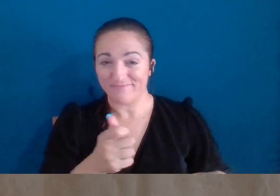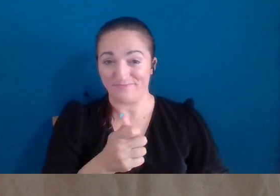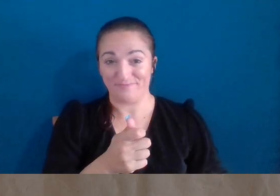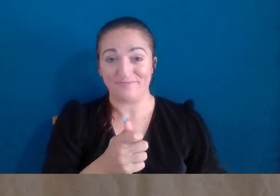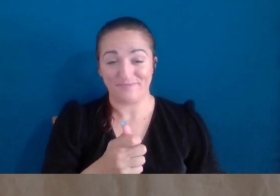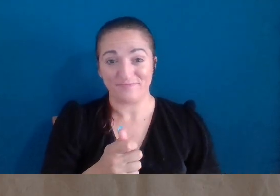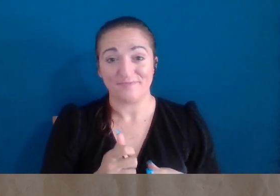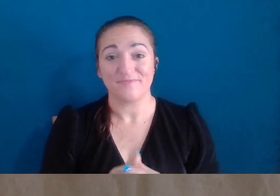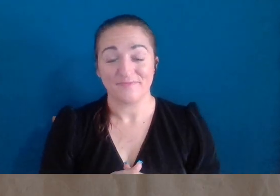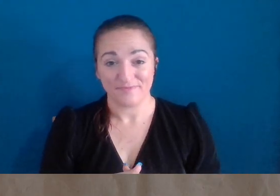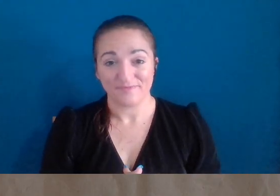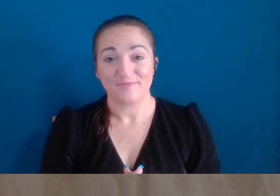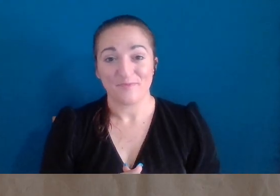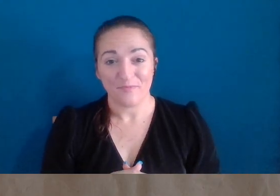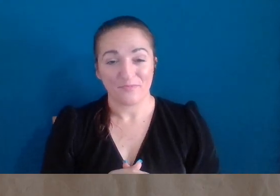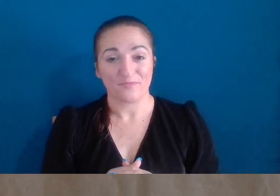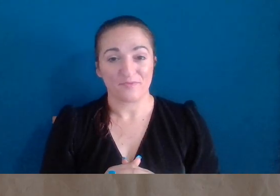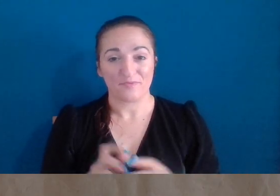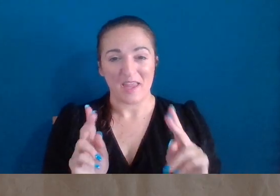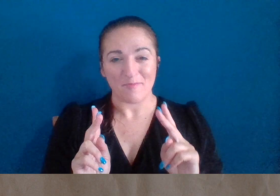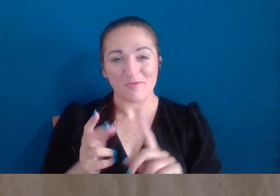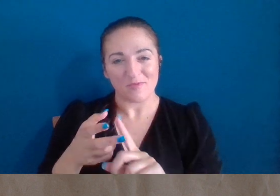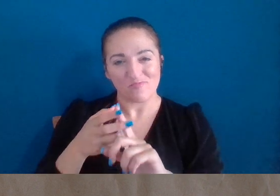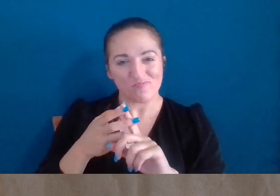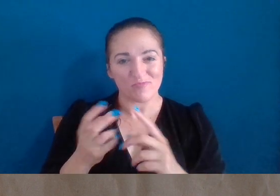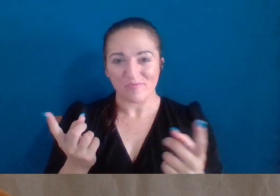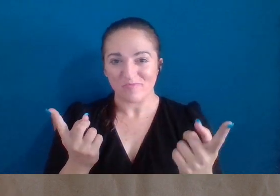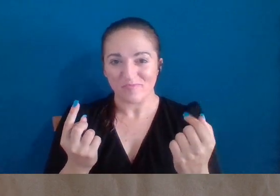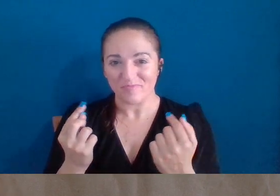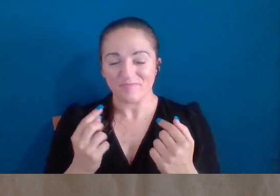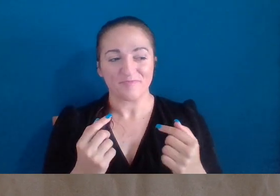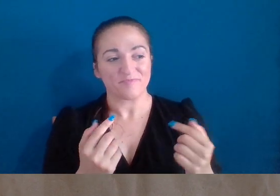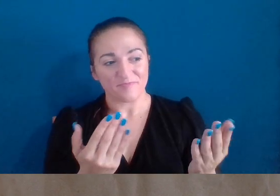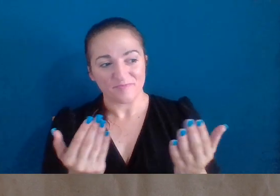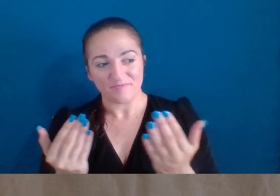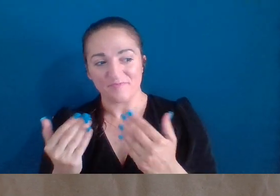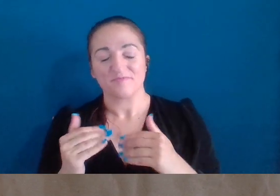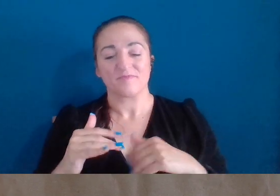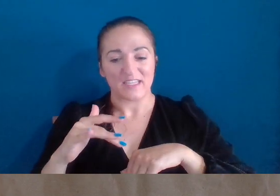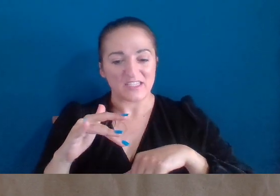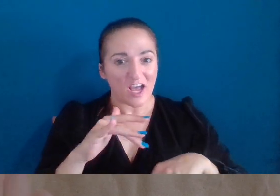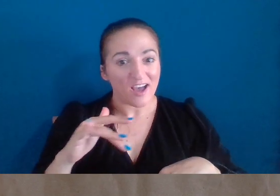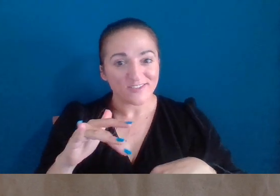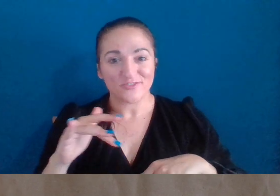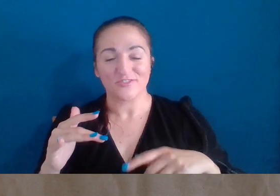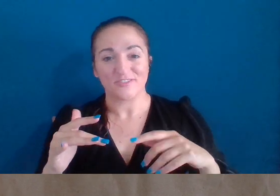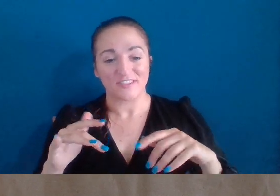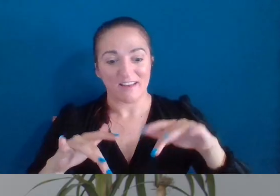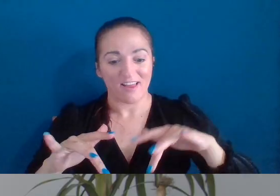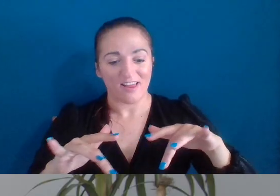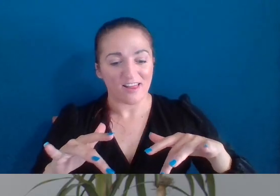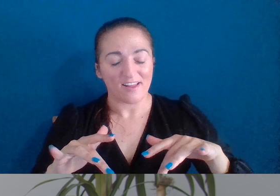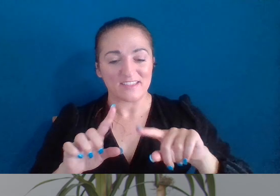And then that way you have something that you can invite people to touch. It's really fun to feel all the different